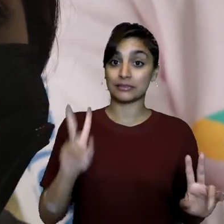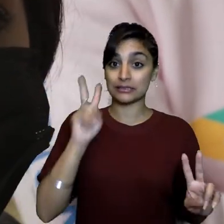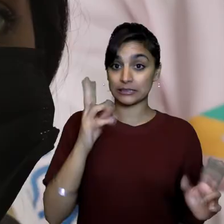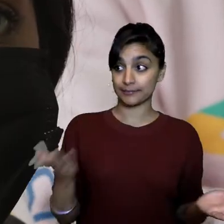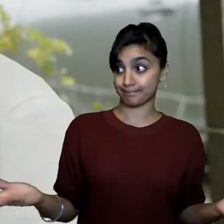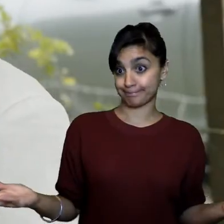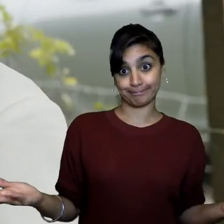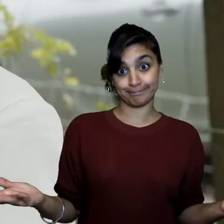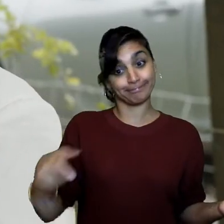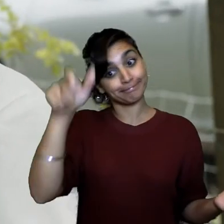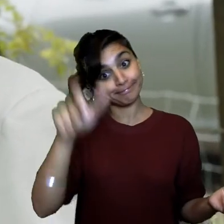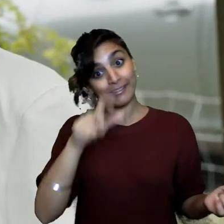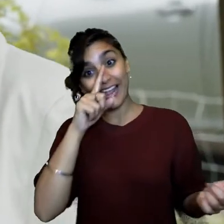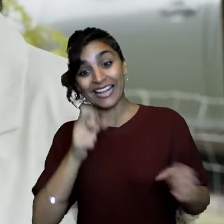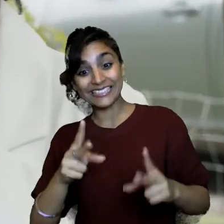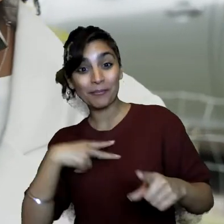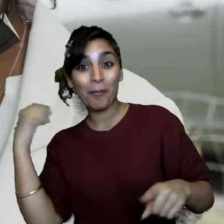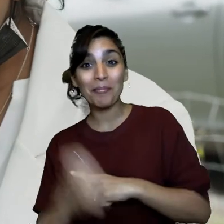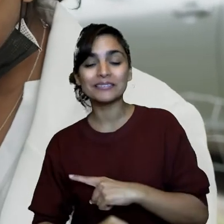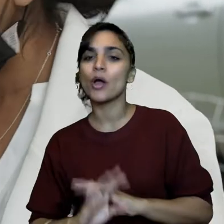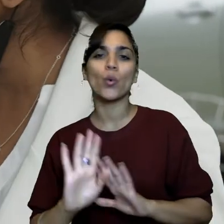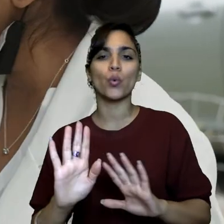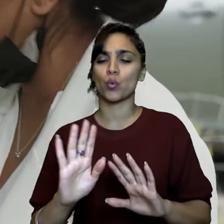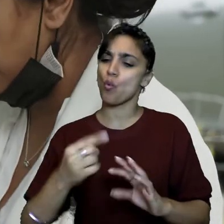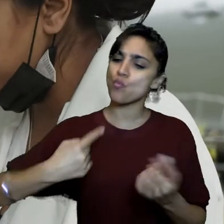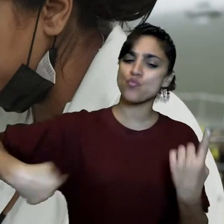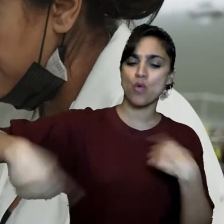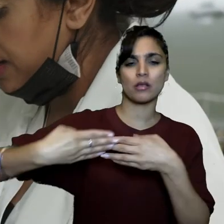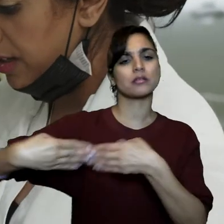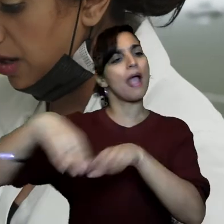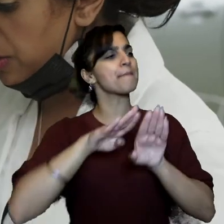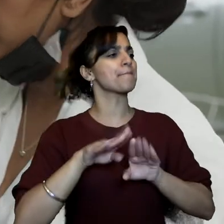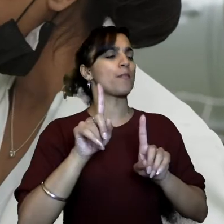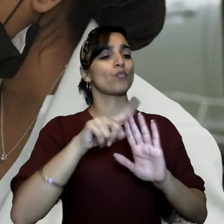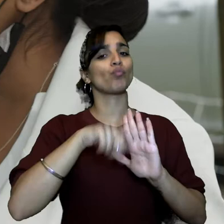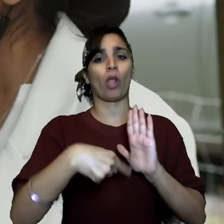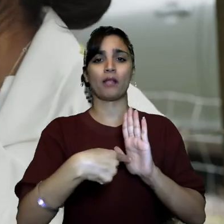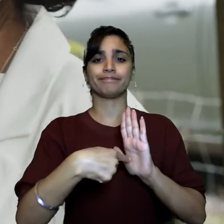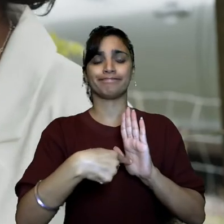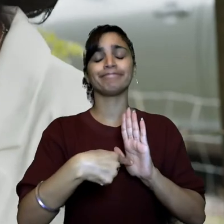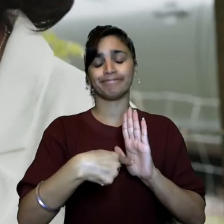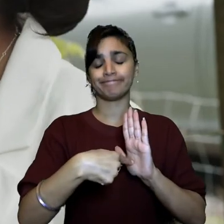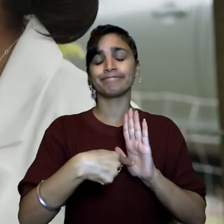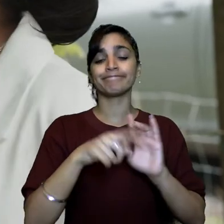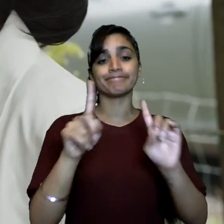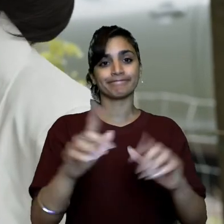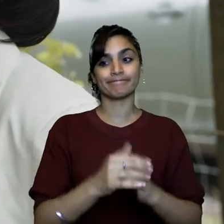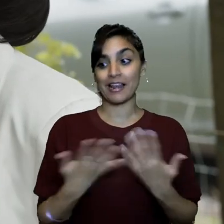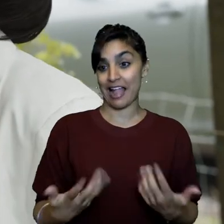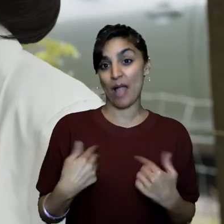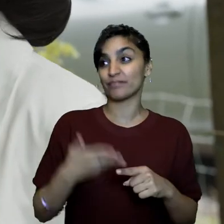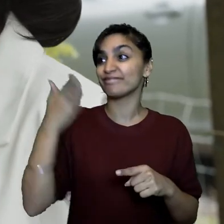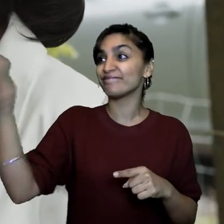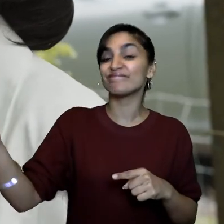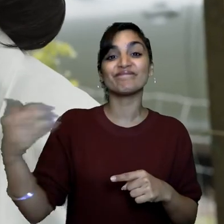one can beat the system. Not one of you. It's not one rule for you and one rule for us you know. So right now I'm going to go for an eye test.